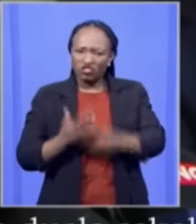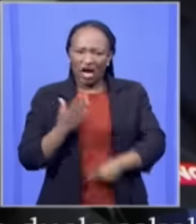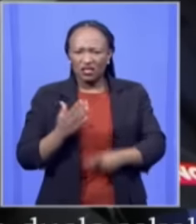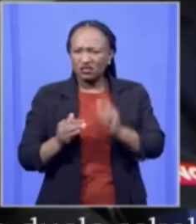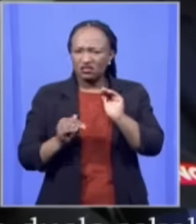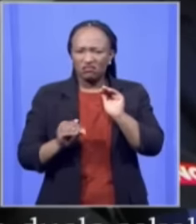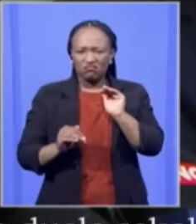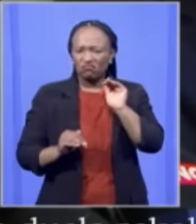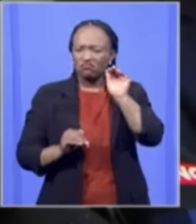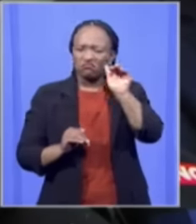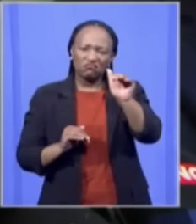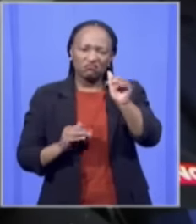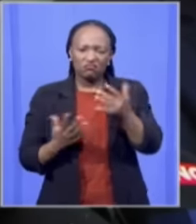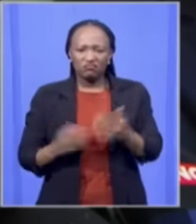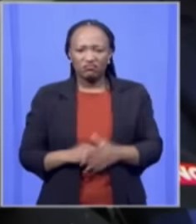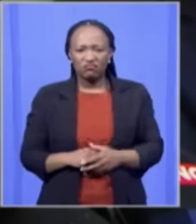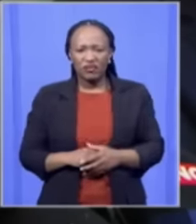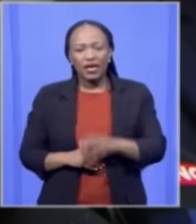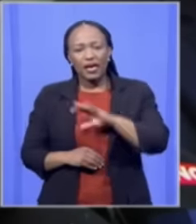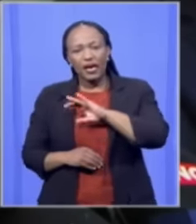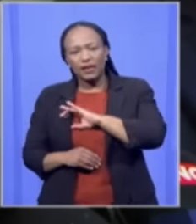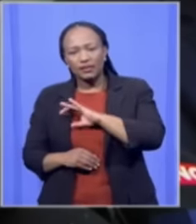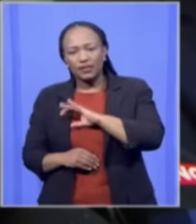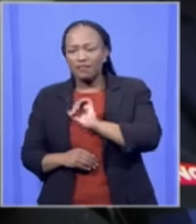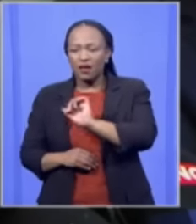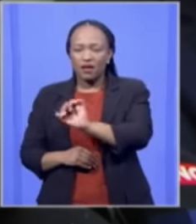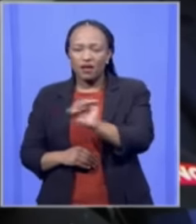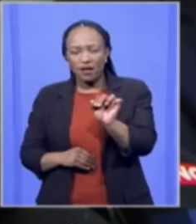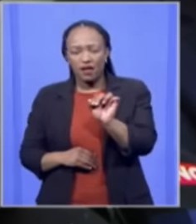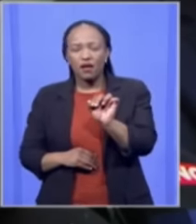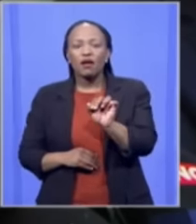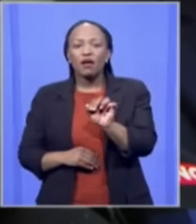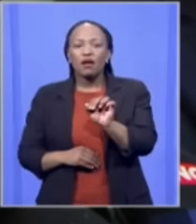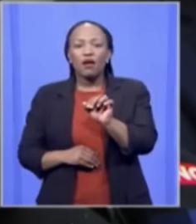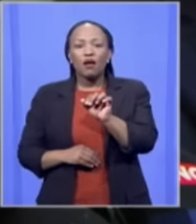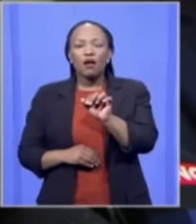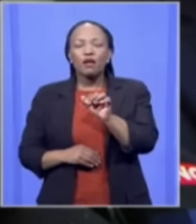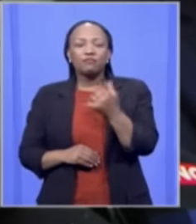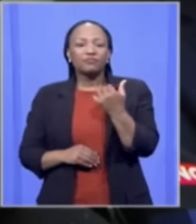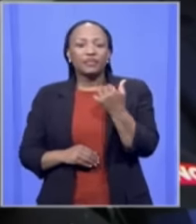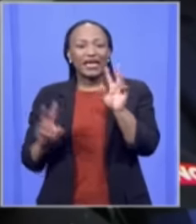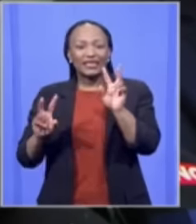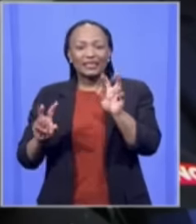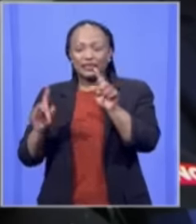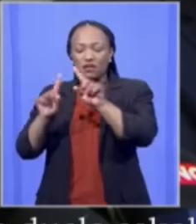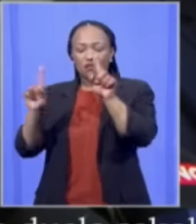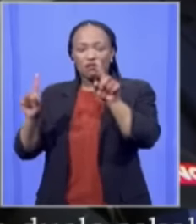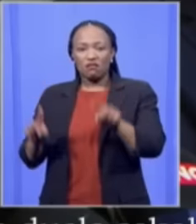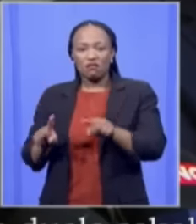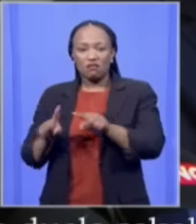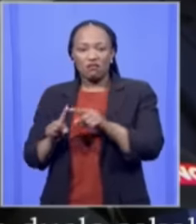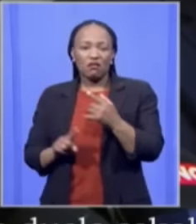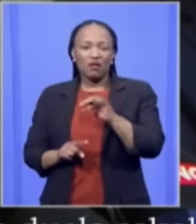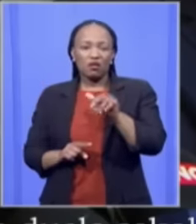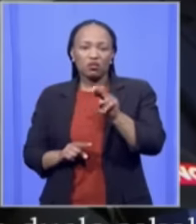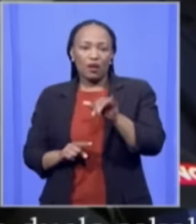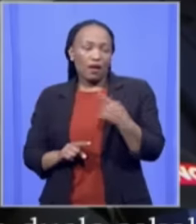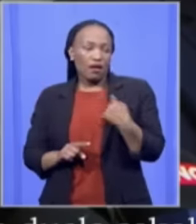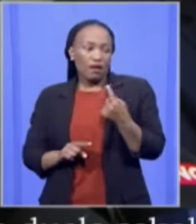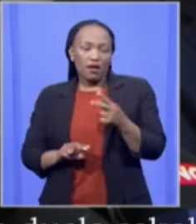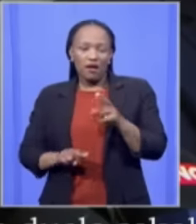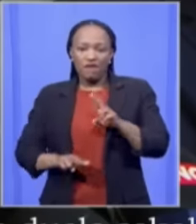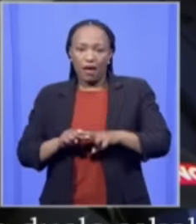customers who either their meter would have been vandalized in that period, which is July last year up until February this